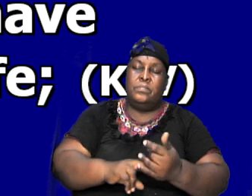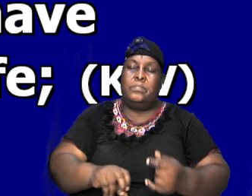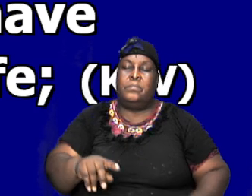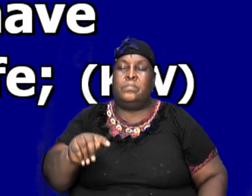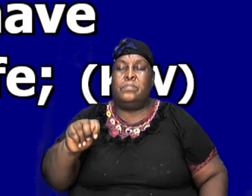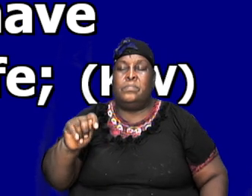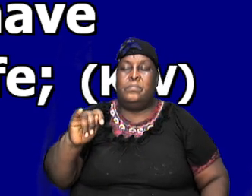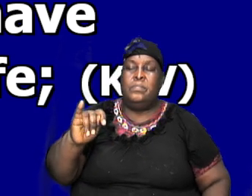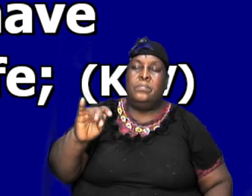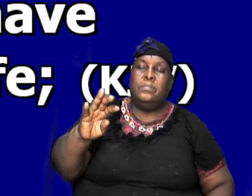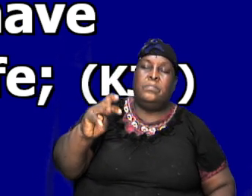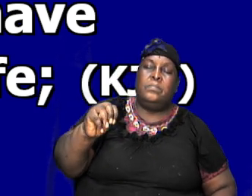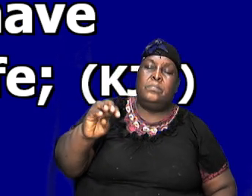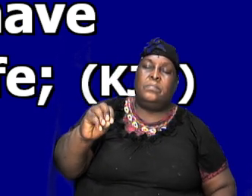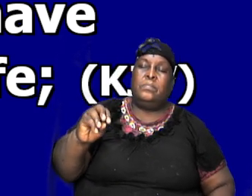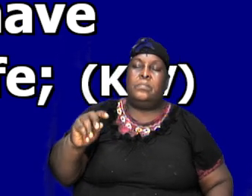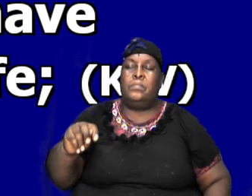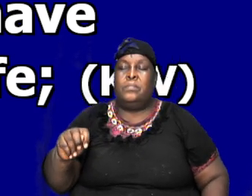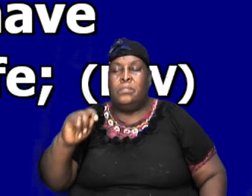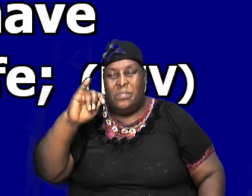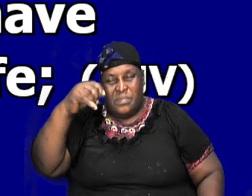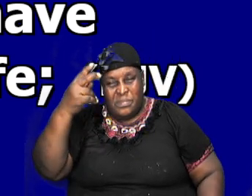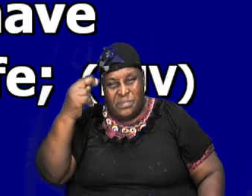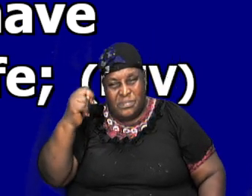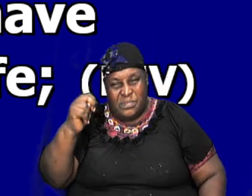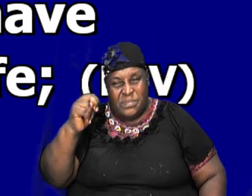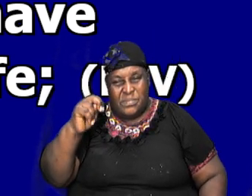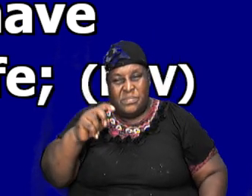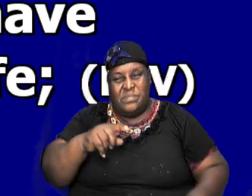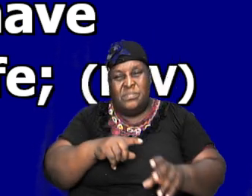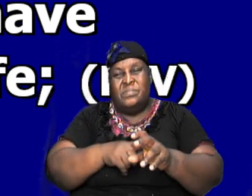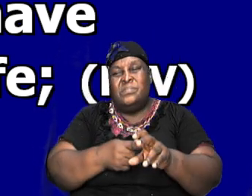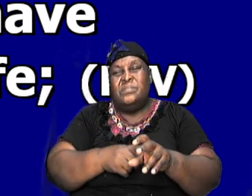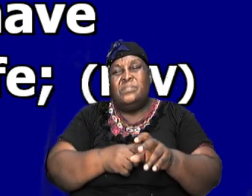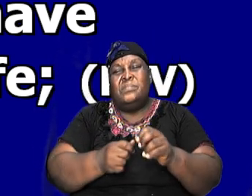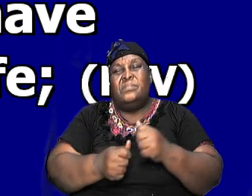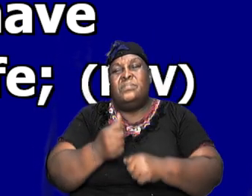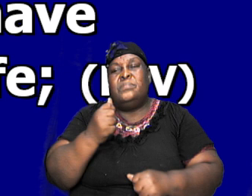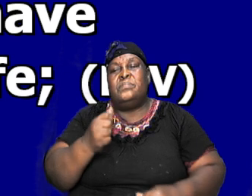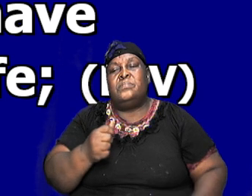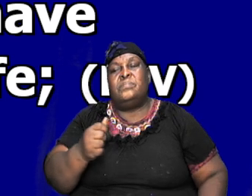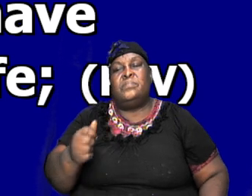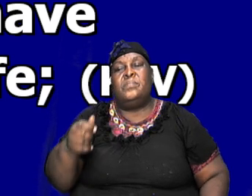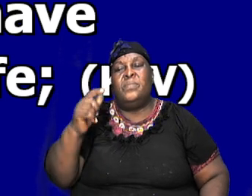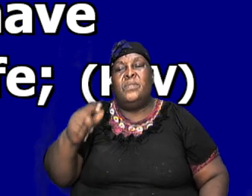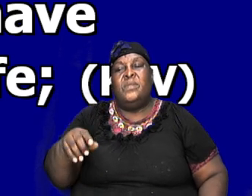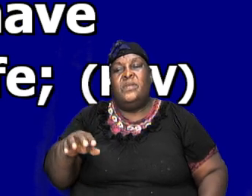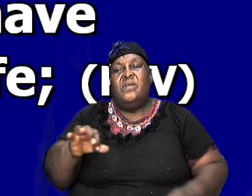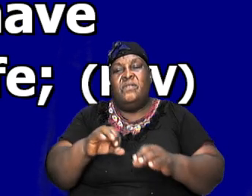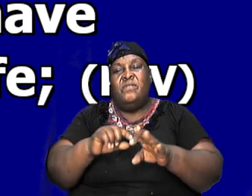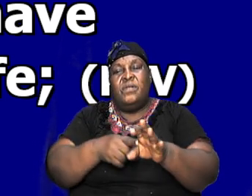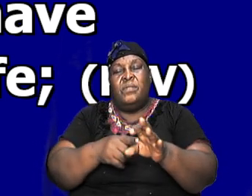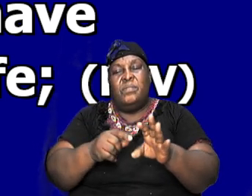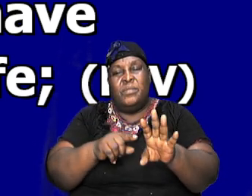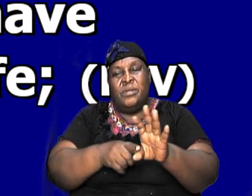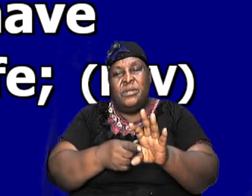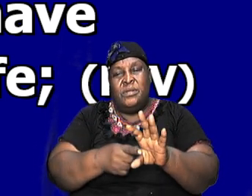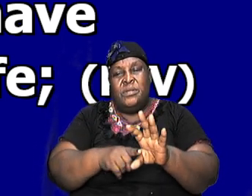So John starts off again by saying that which was from the